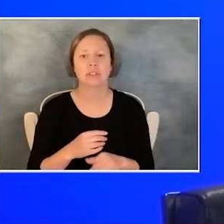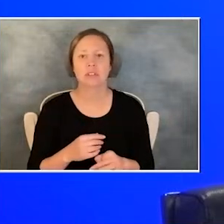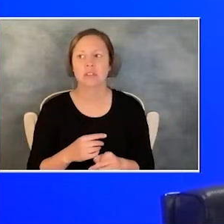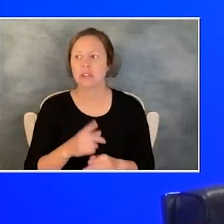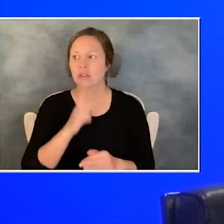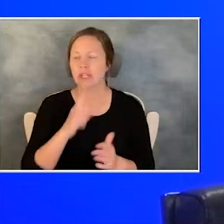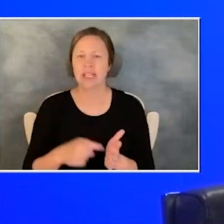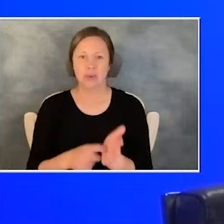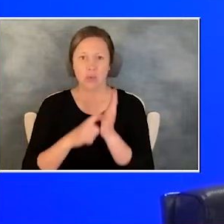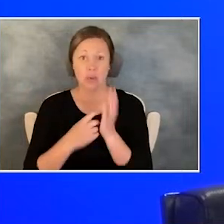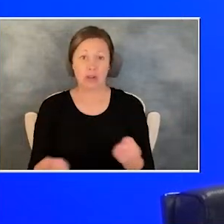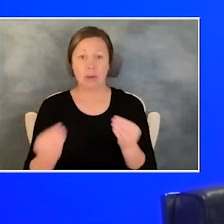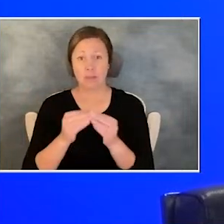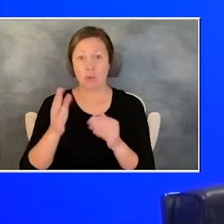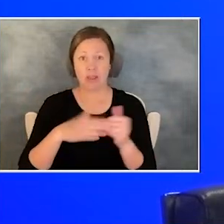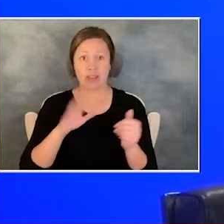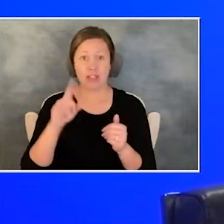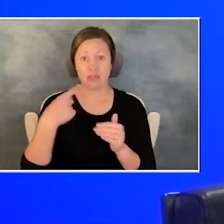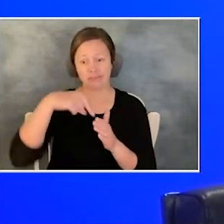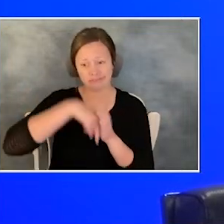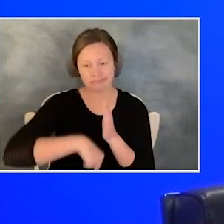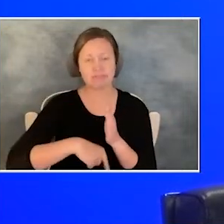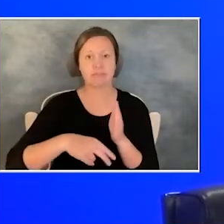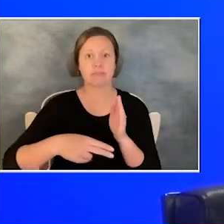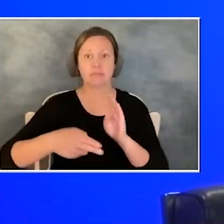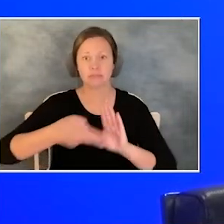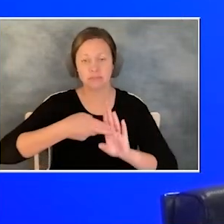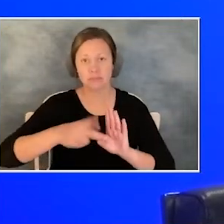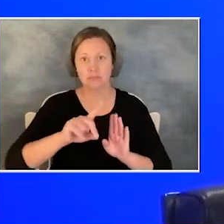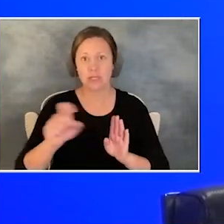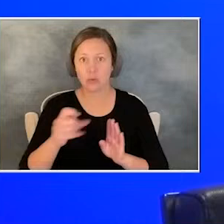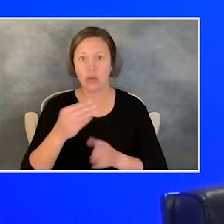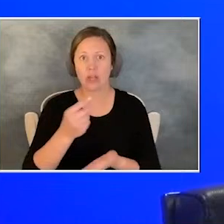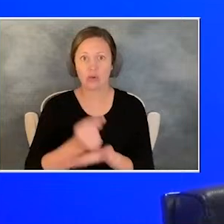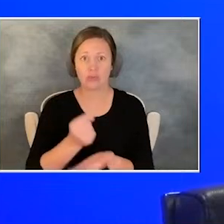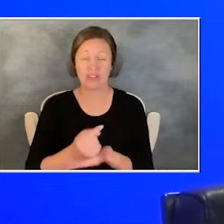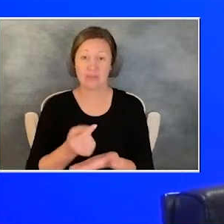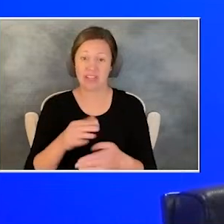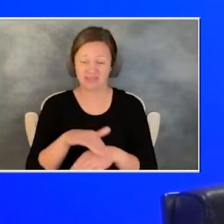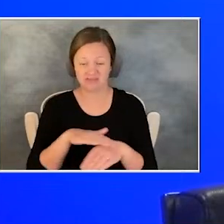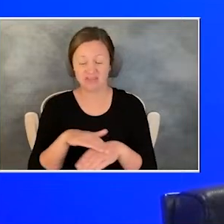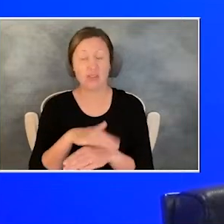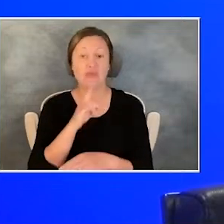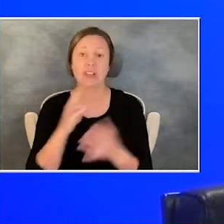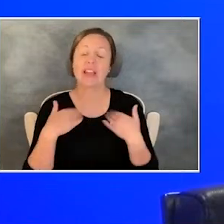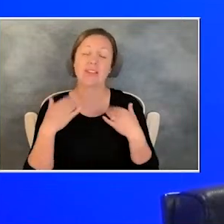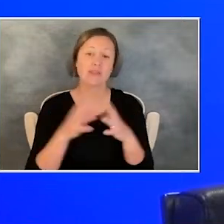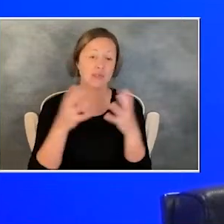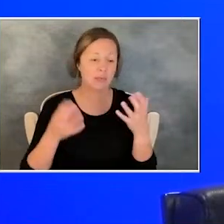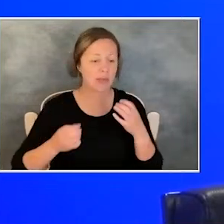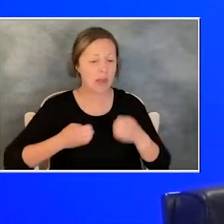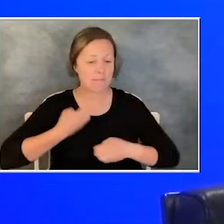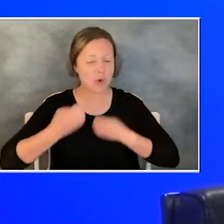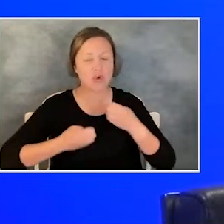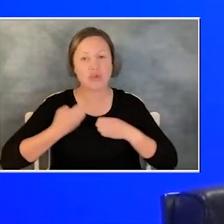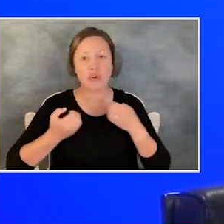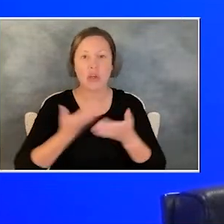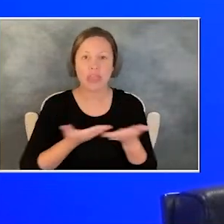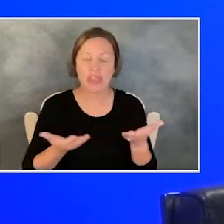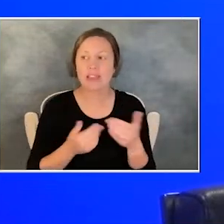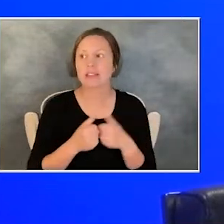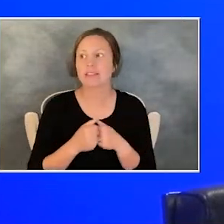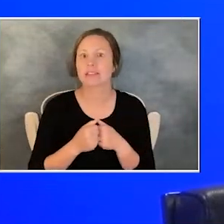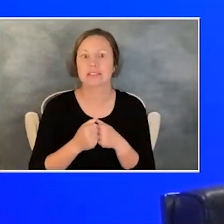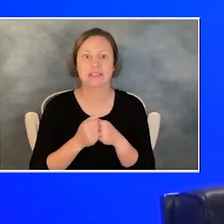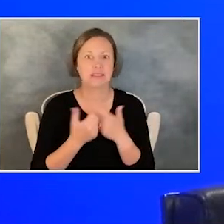a diagnosis and treatment. They hold within it all this emotional terrain and navigation